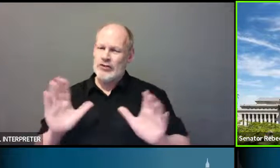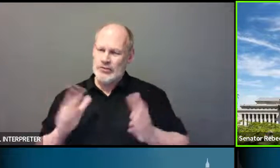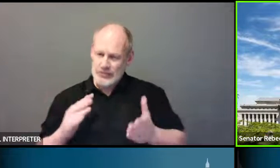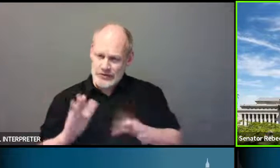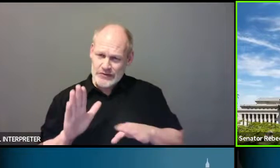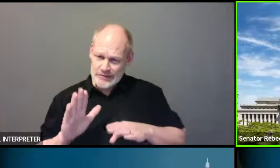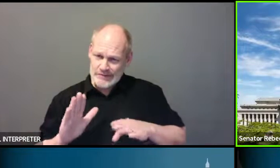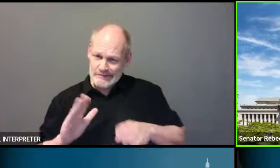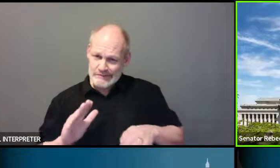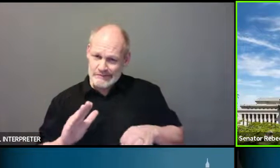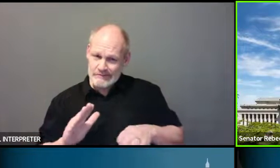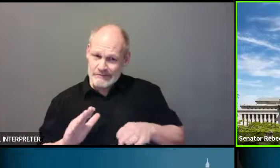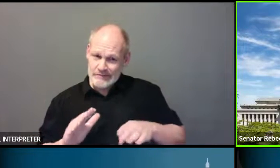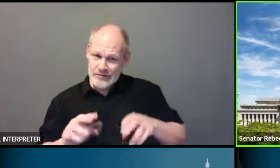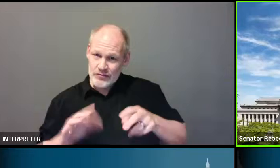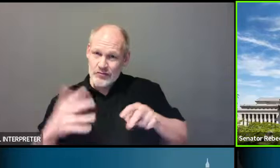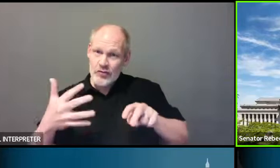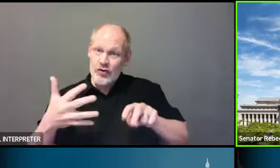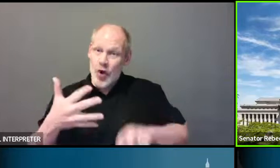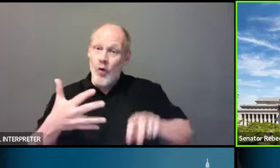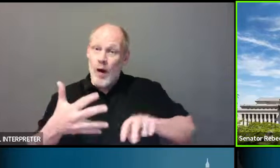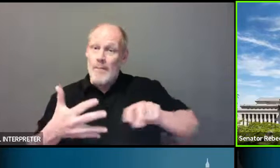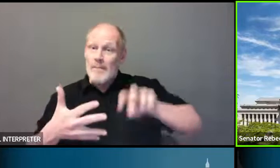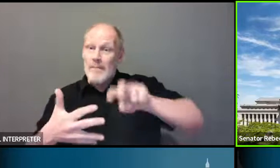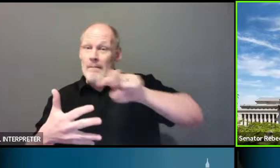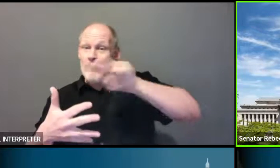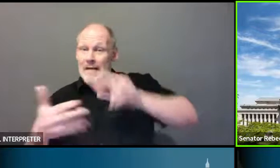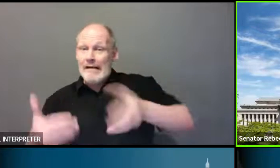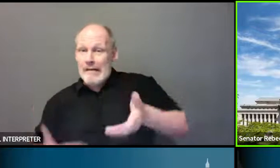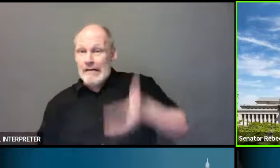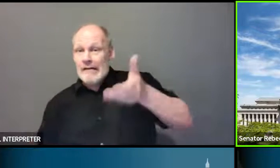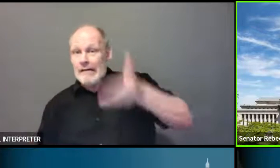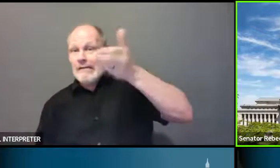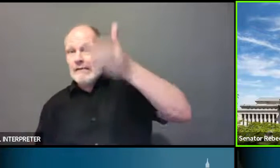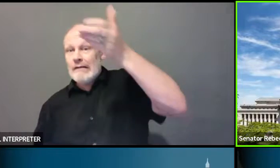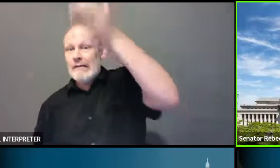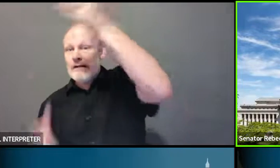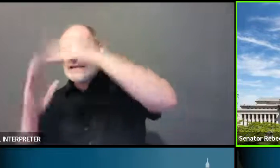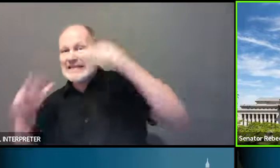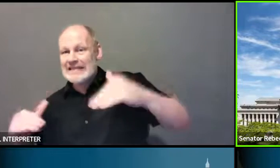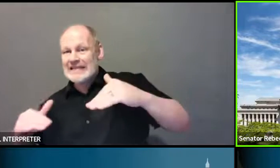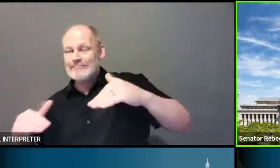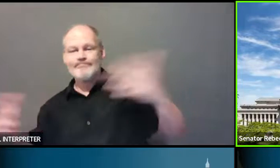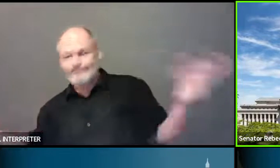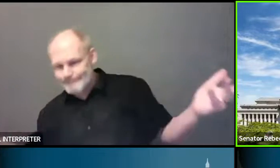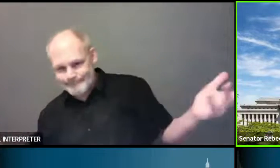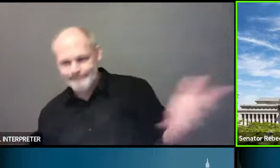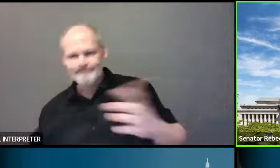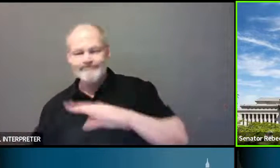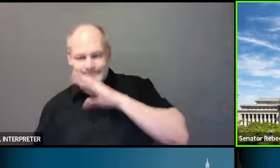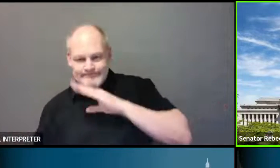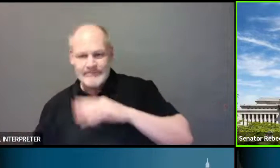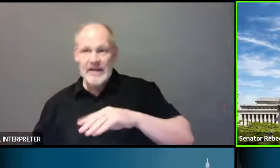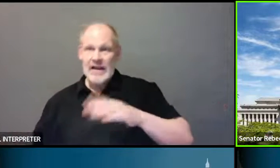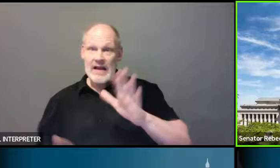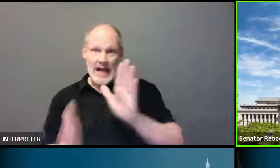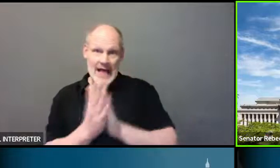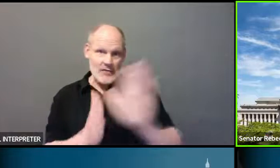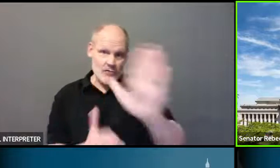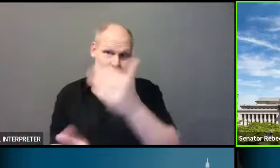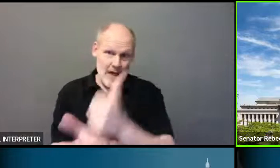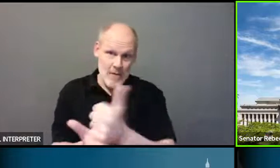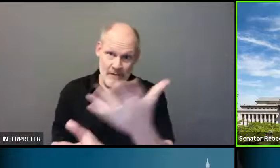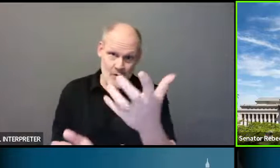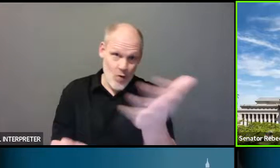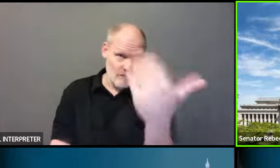commitment, and anyone here that wants to join us, of working to make sure that we address the issues of how we sustain